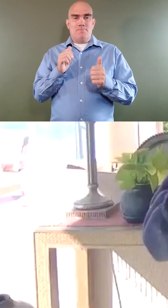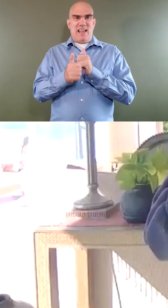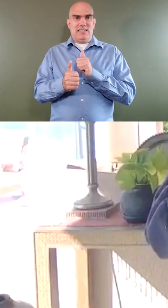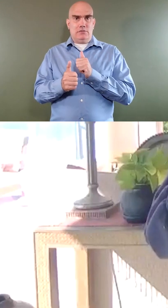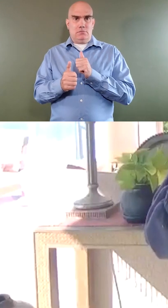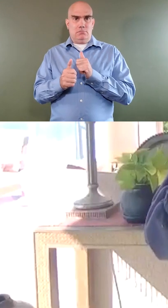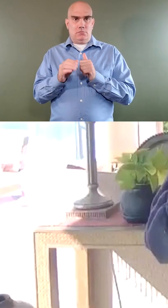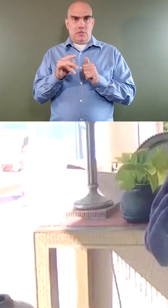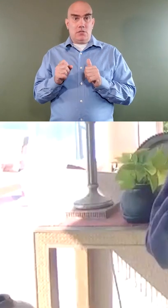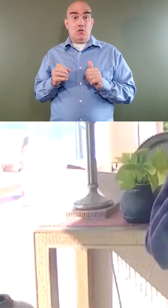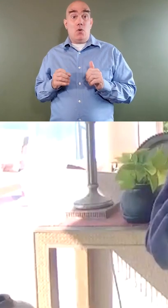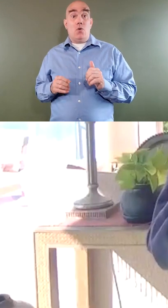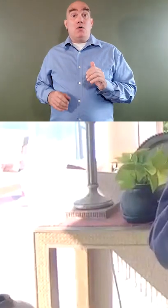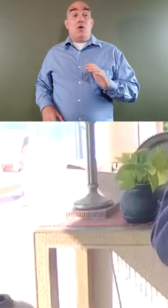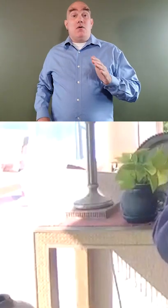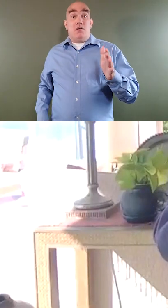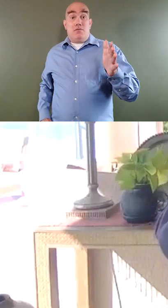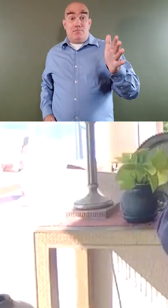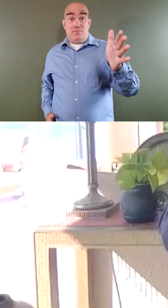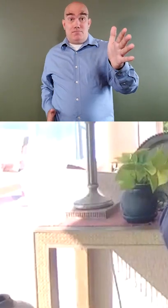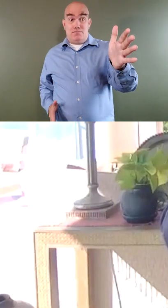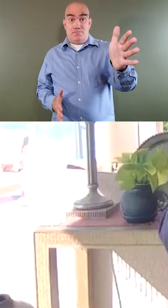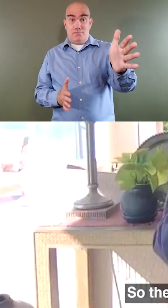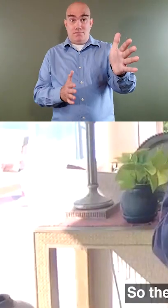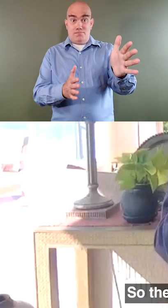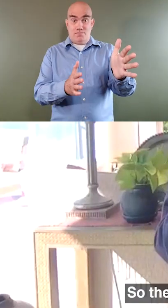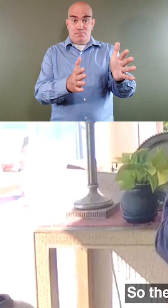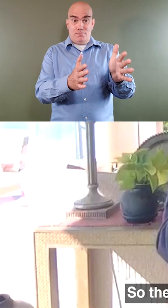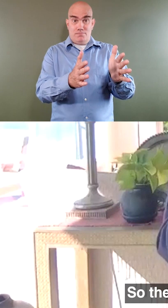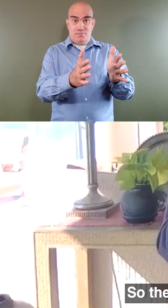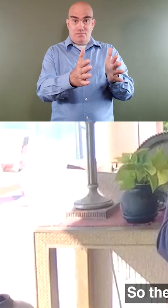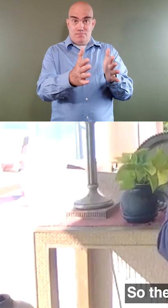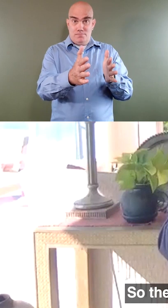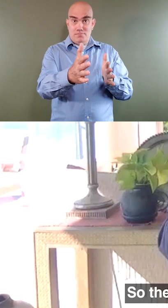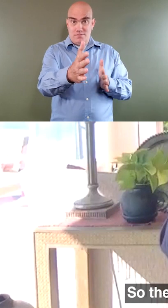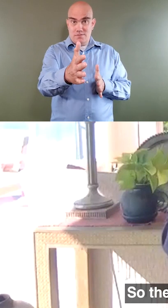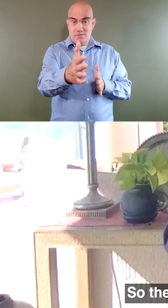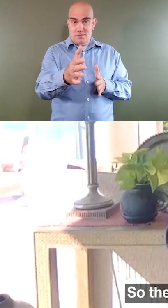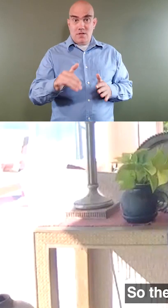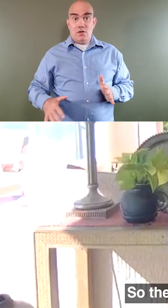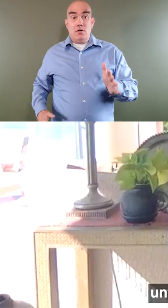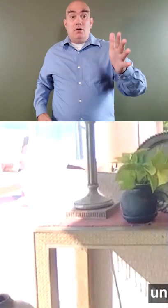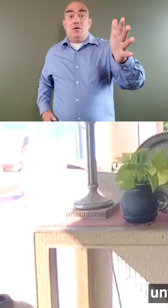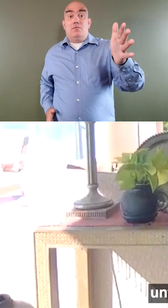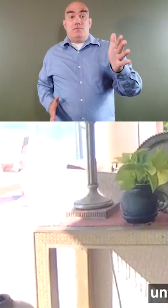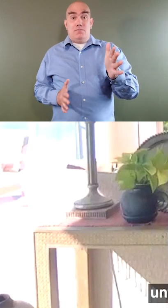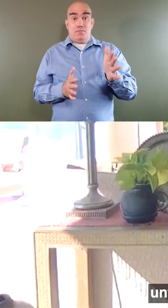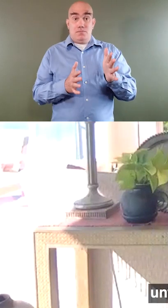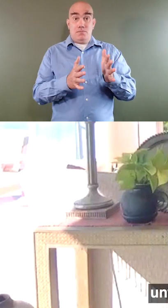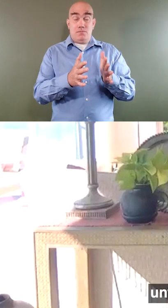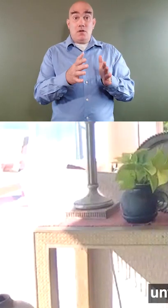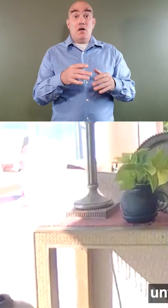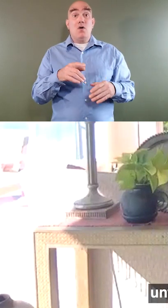out, past the left. So the palms are sliding past each other until the left